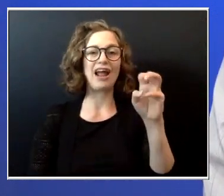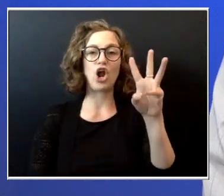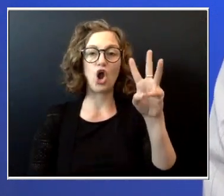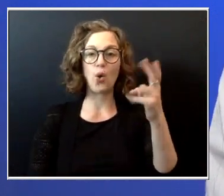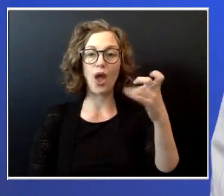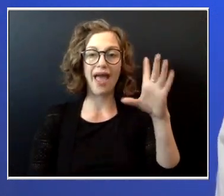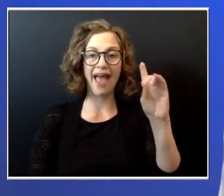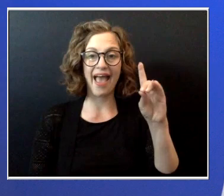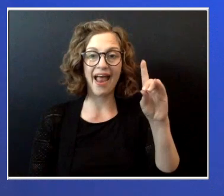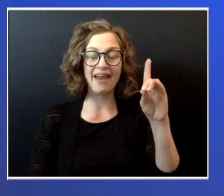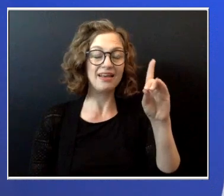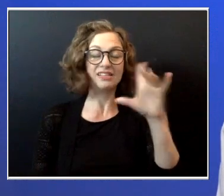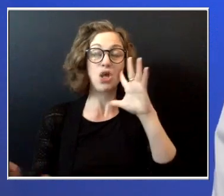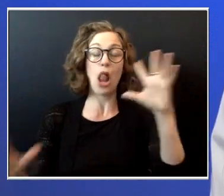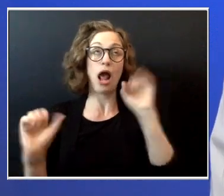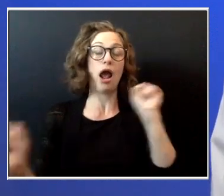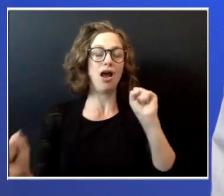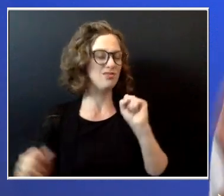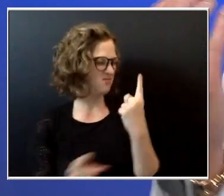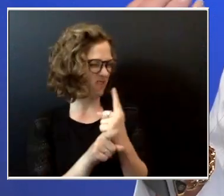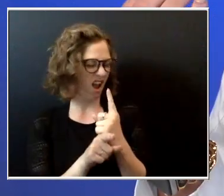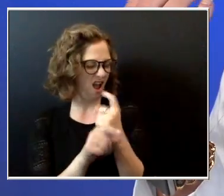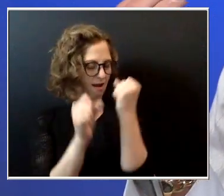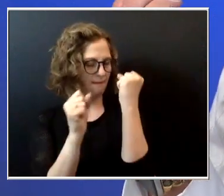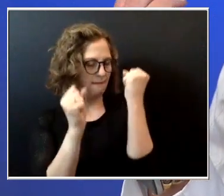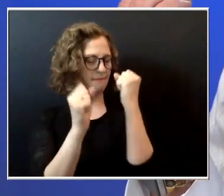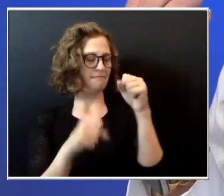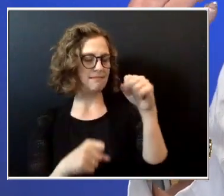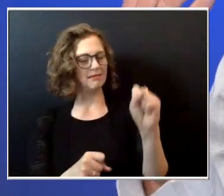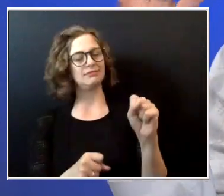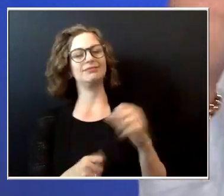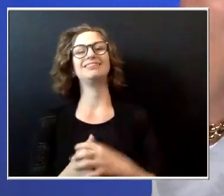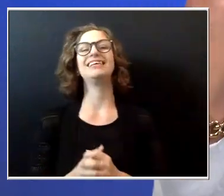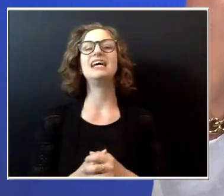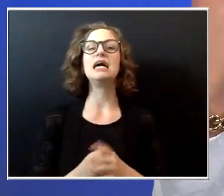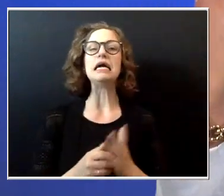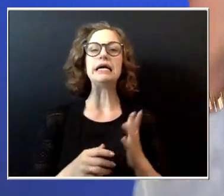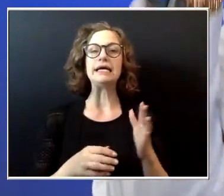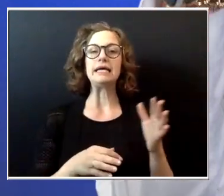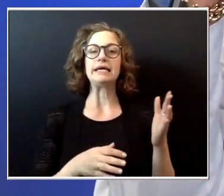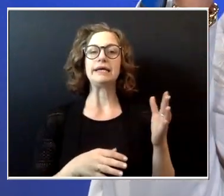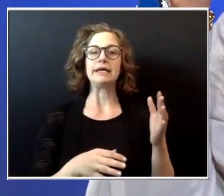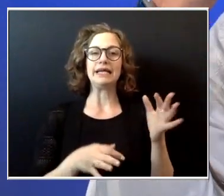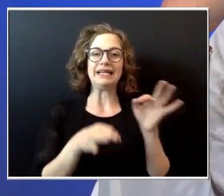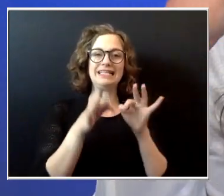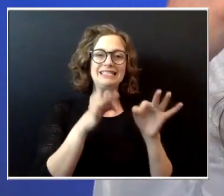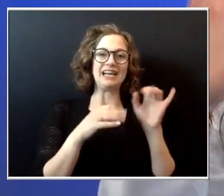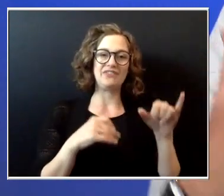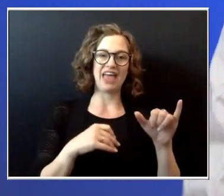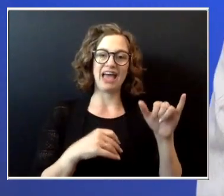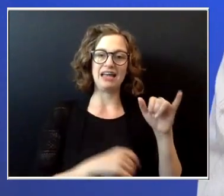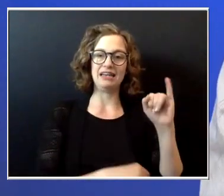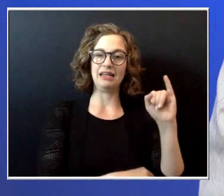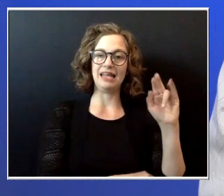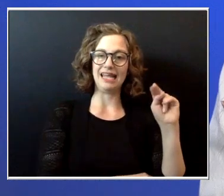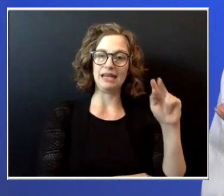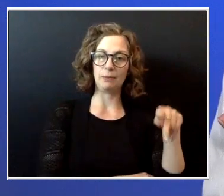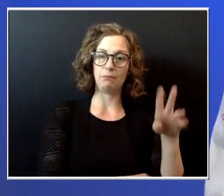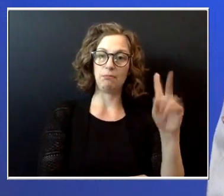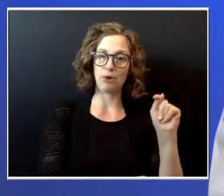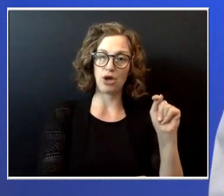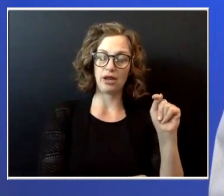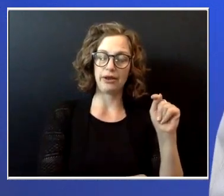Chiefs. Go ahead. Then, instead of that, input, that sound level staying low as it goes from the ear to the brain, at the